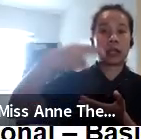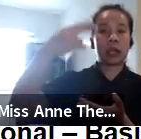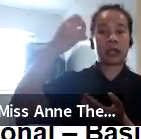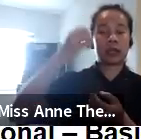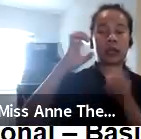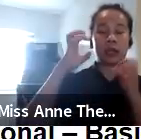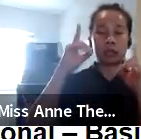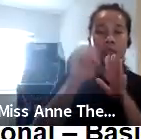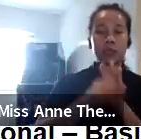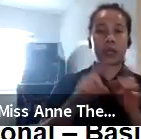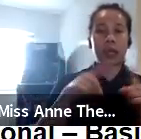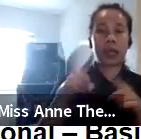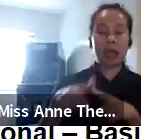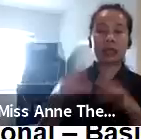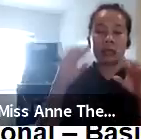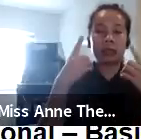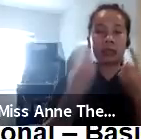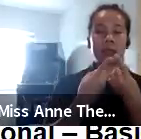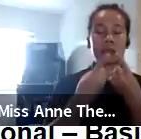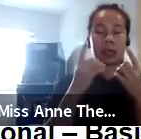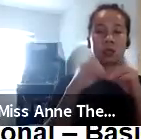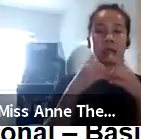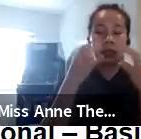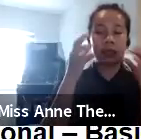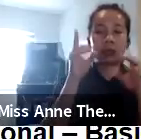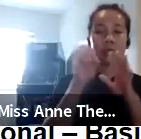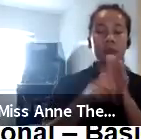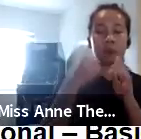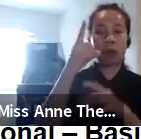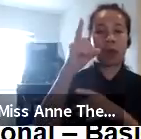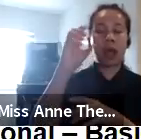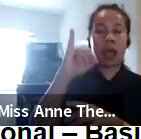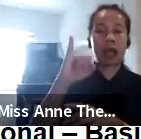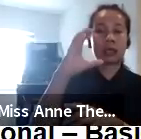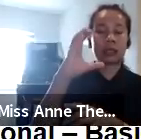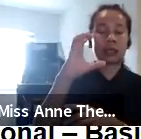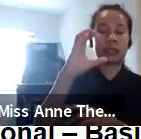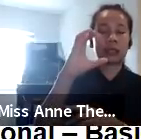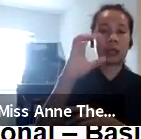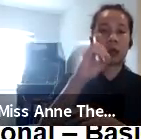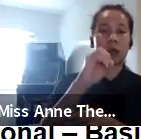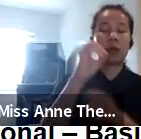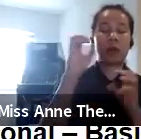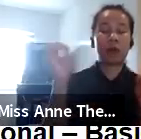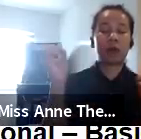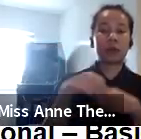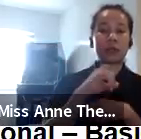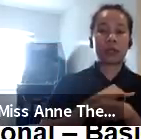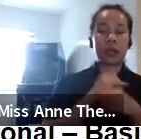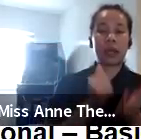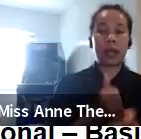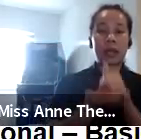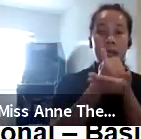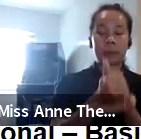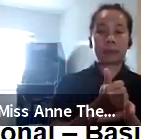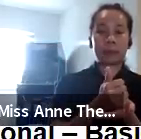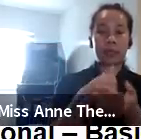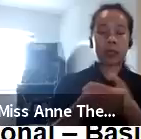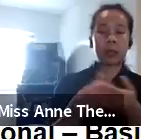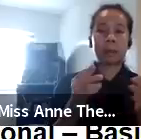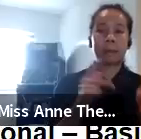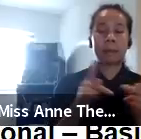as DepEd consultant for the ICO office, I take care of their planning. I help them in their planning. I help in